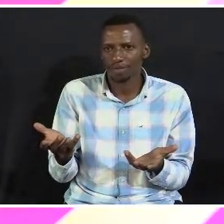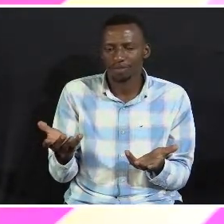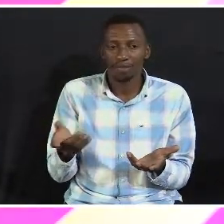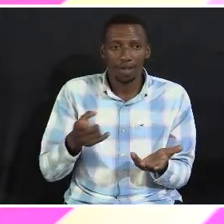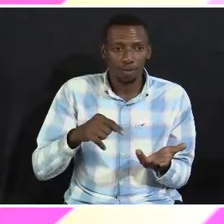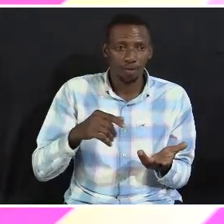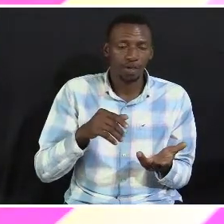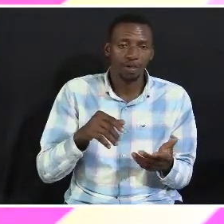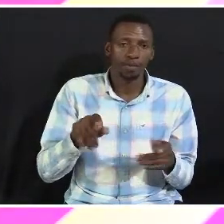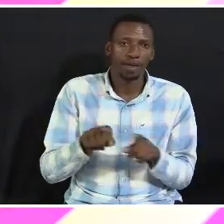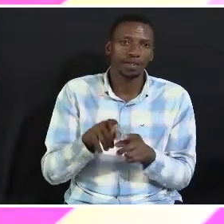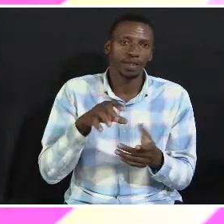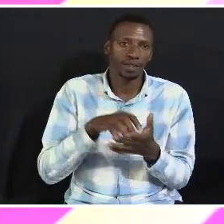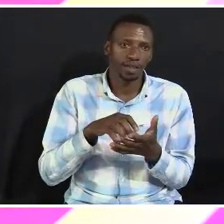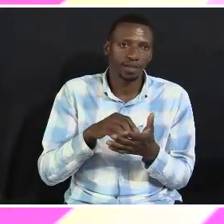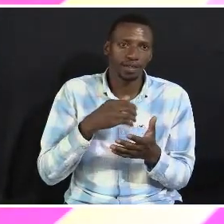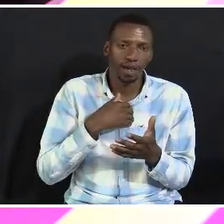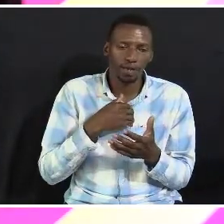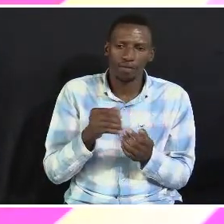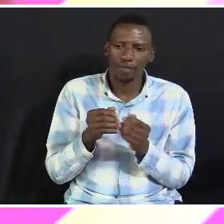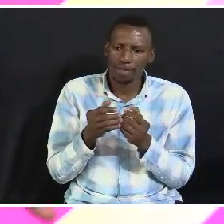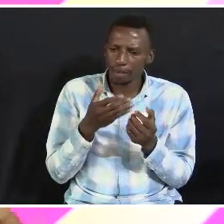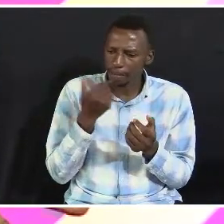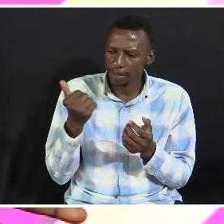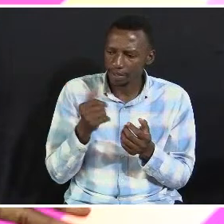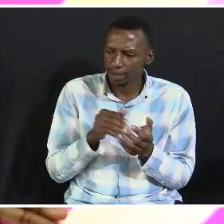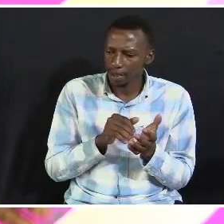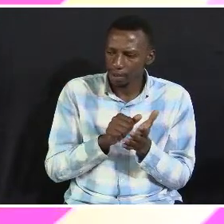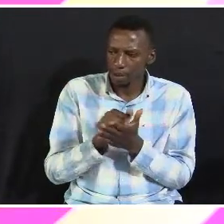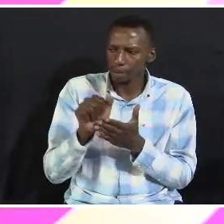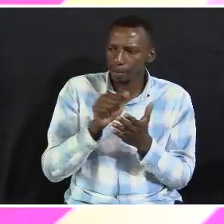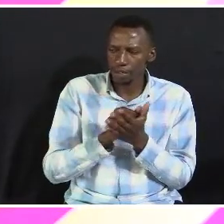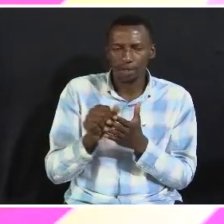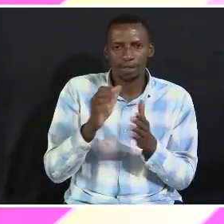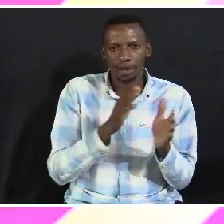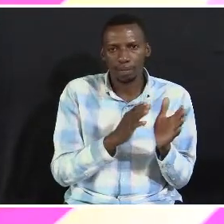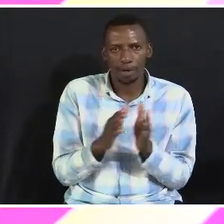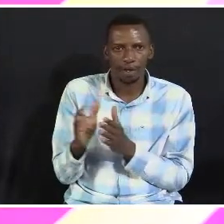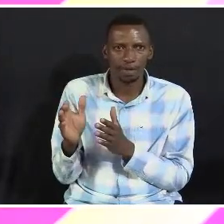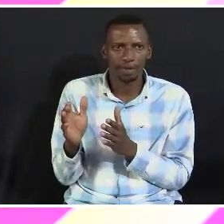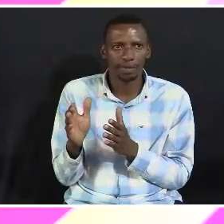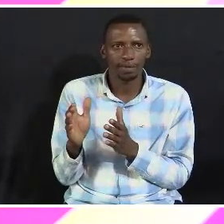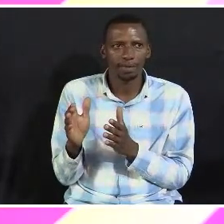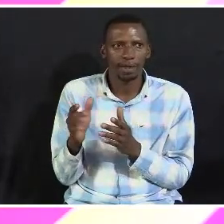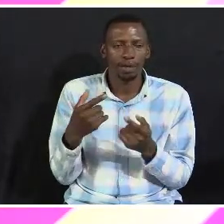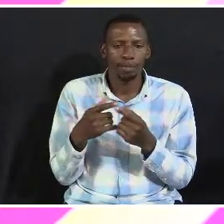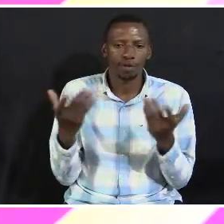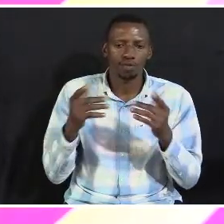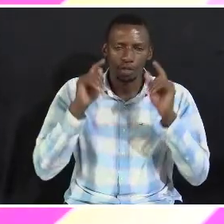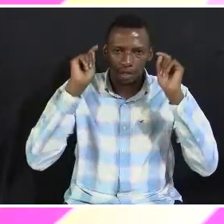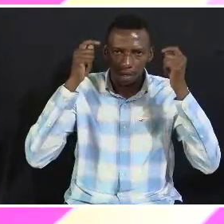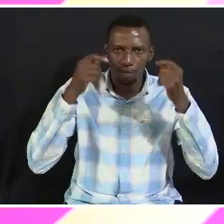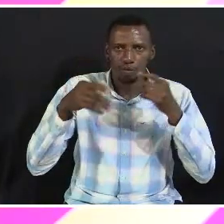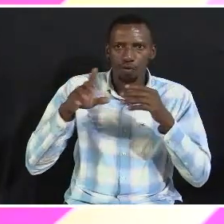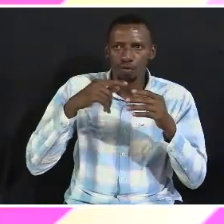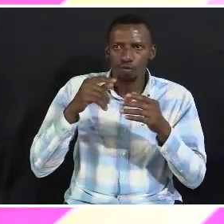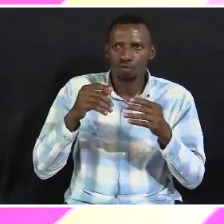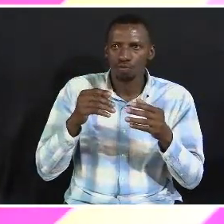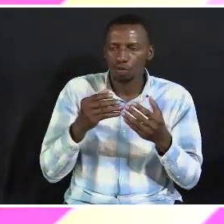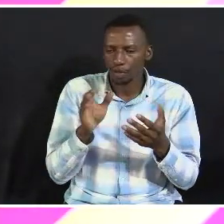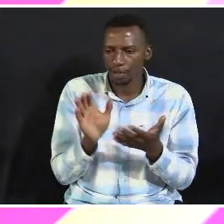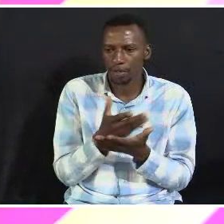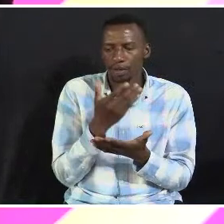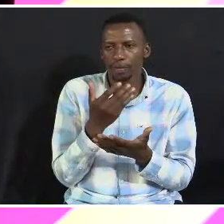as a church the best publishing plants in the world, but where is the Lamb of God who takes away the sin of the world?